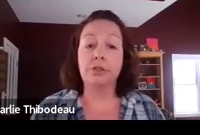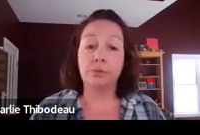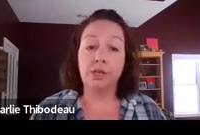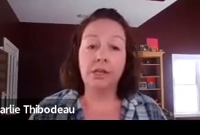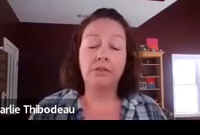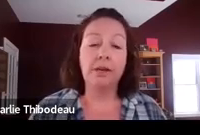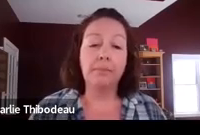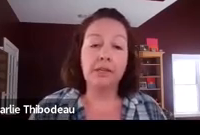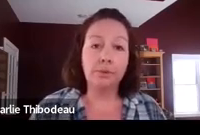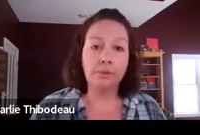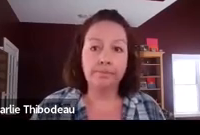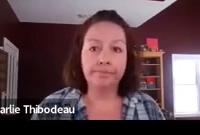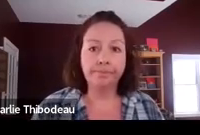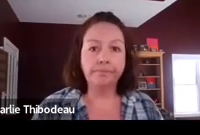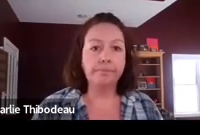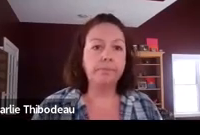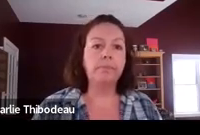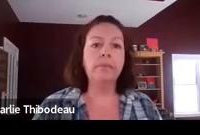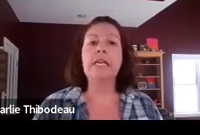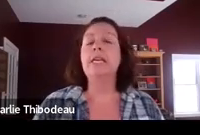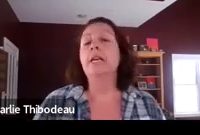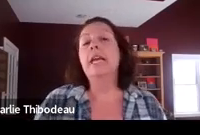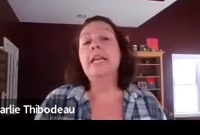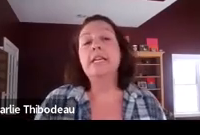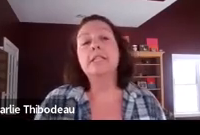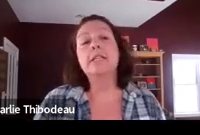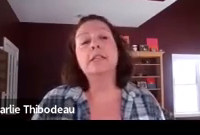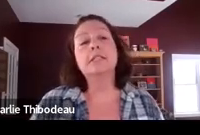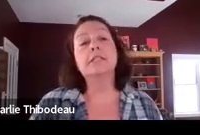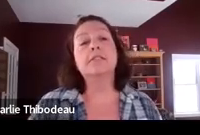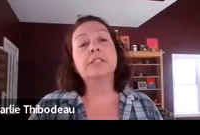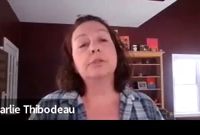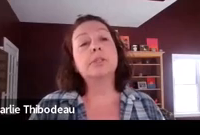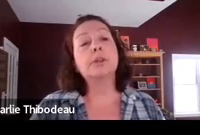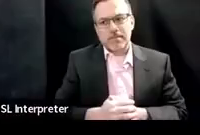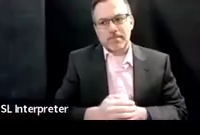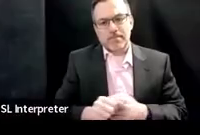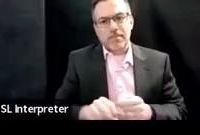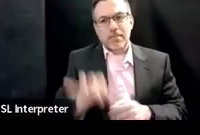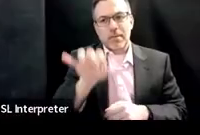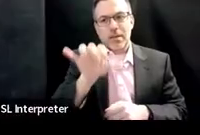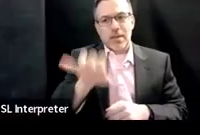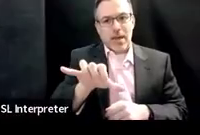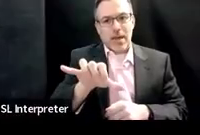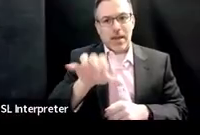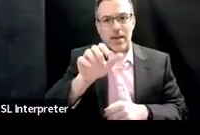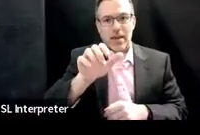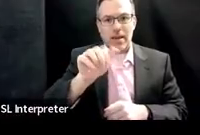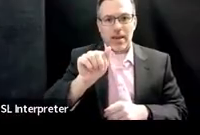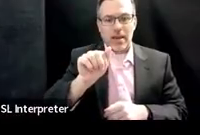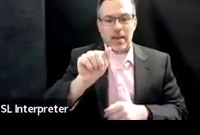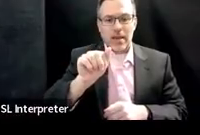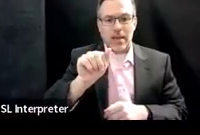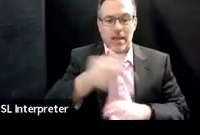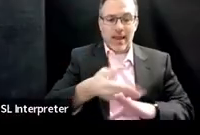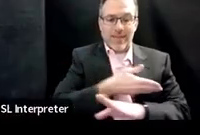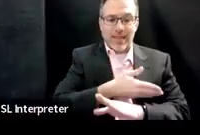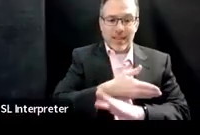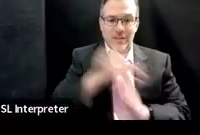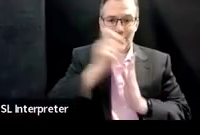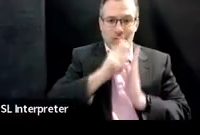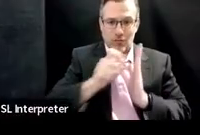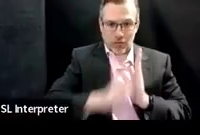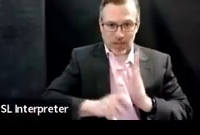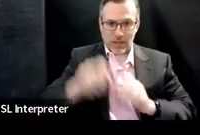on page 3 of that manual. And this advanced written notice is used to provide notice to